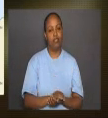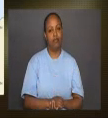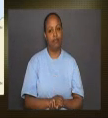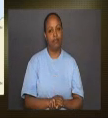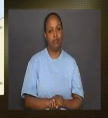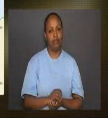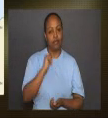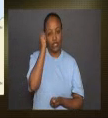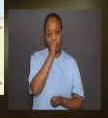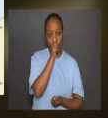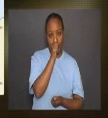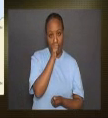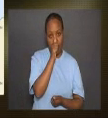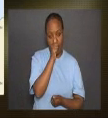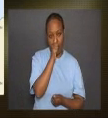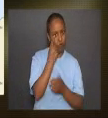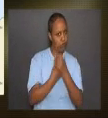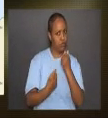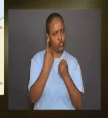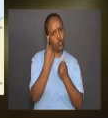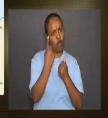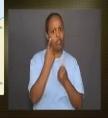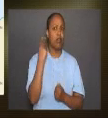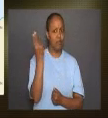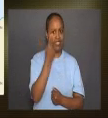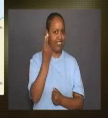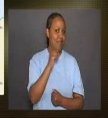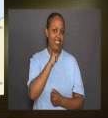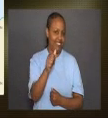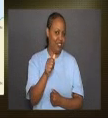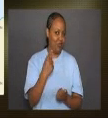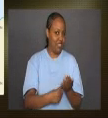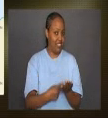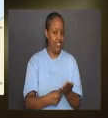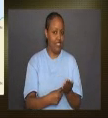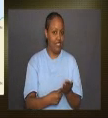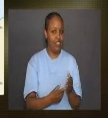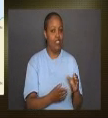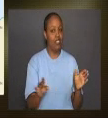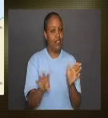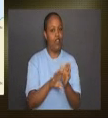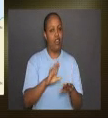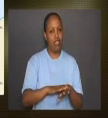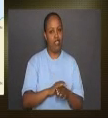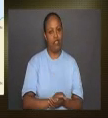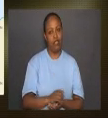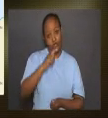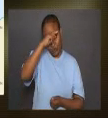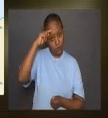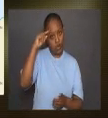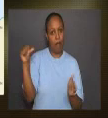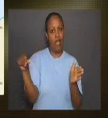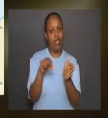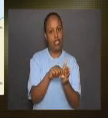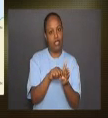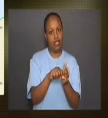Ethiopia is not the only country who benefits from these rivers. The Blue Nile,